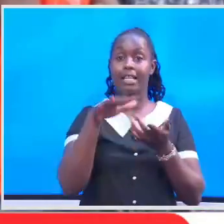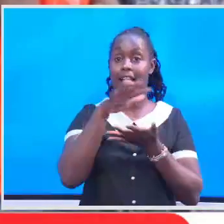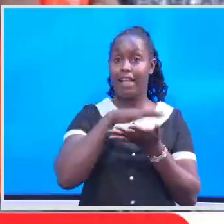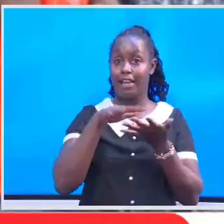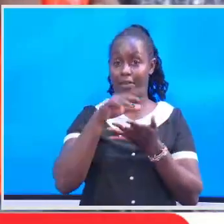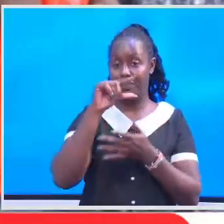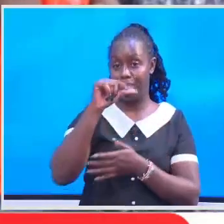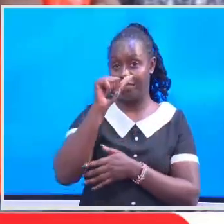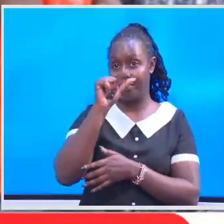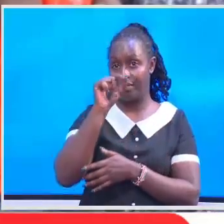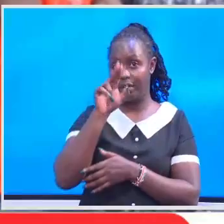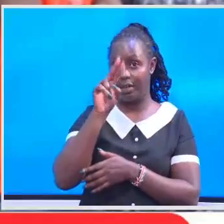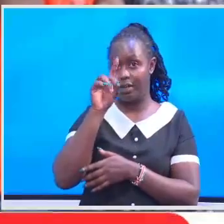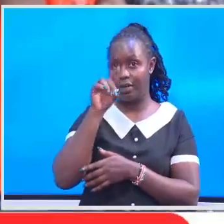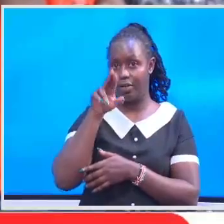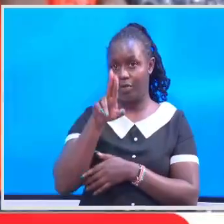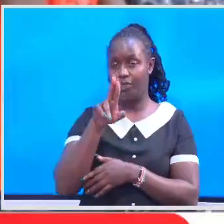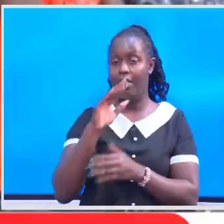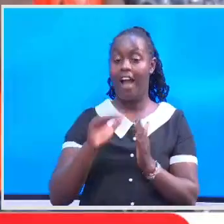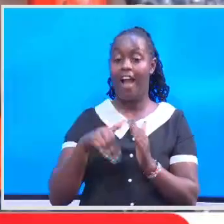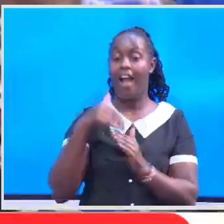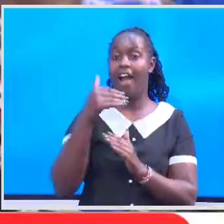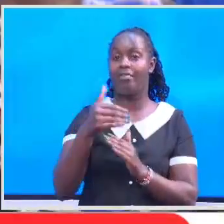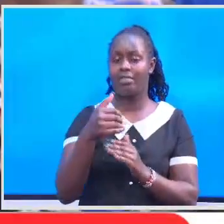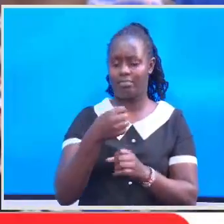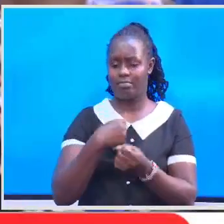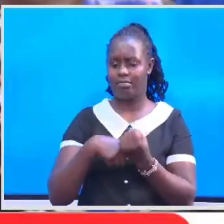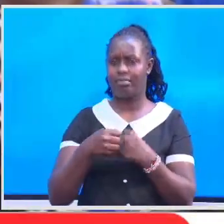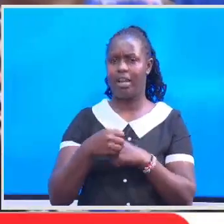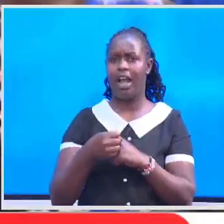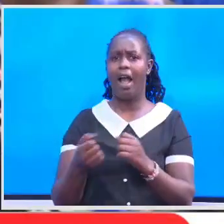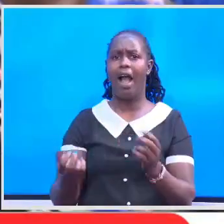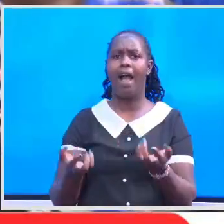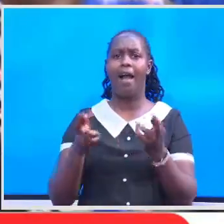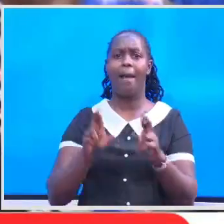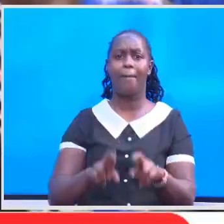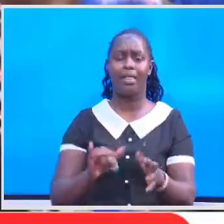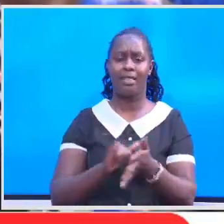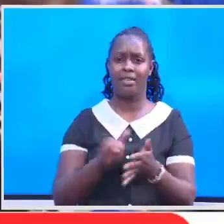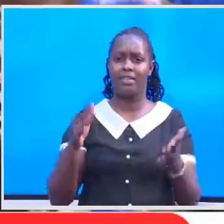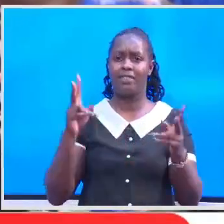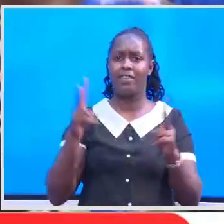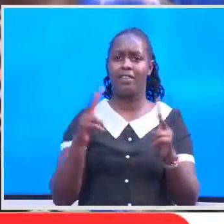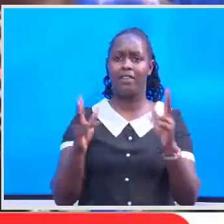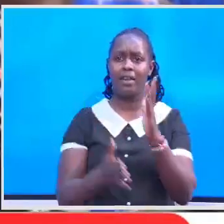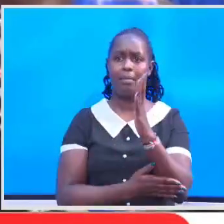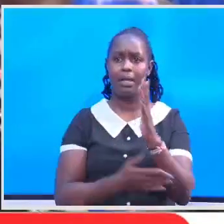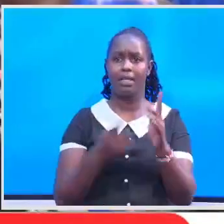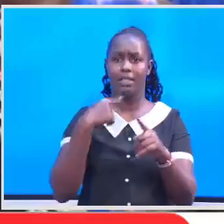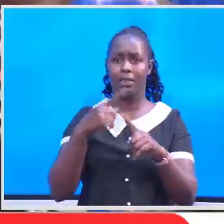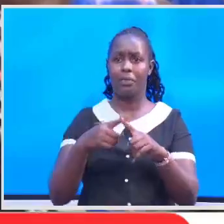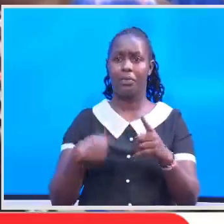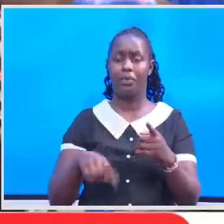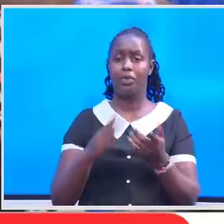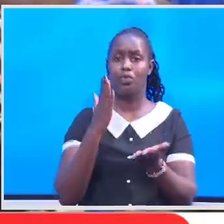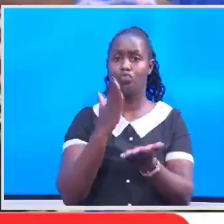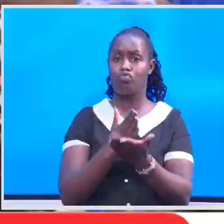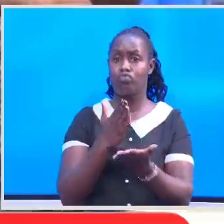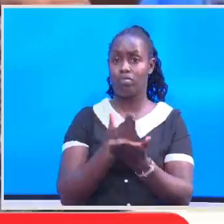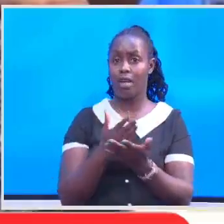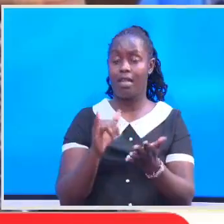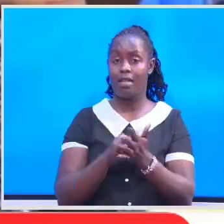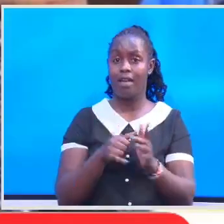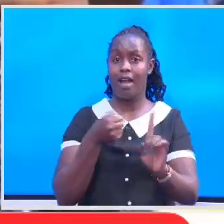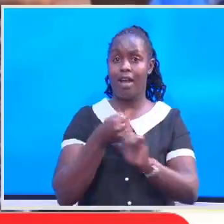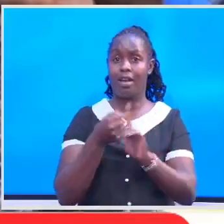North after this inhuman incident by unknown assailants. The four succumbed to grave head injuries afflicted to them by the attackers, who